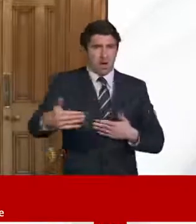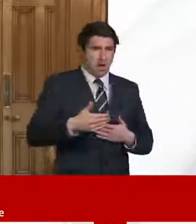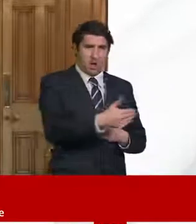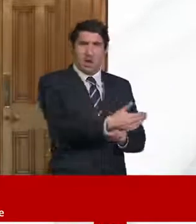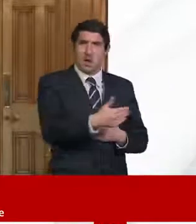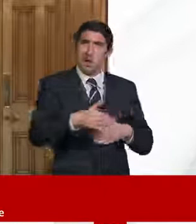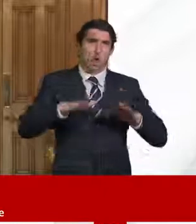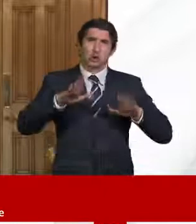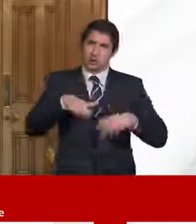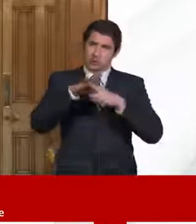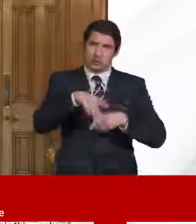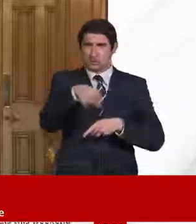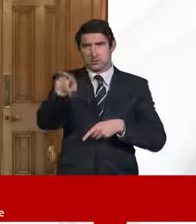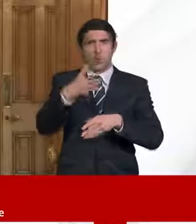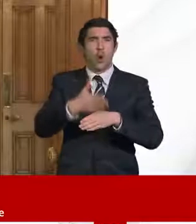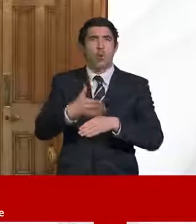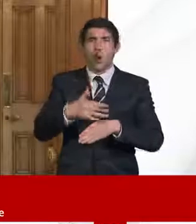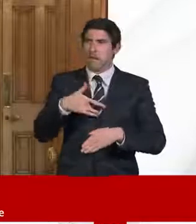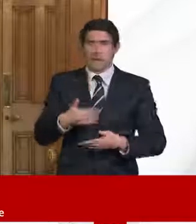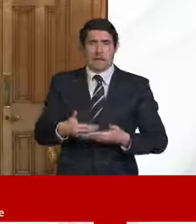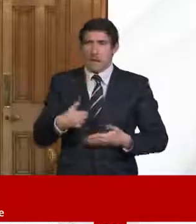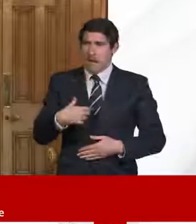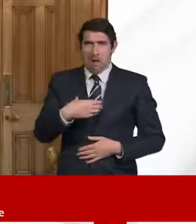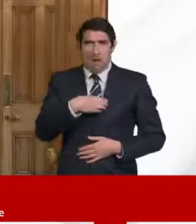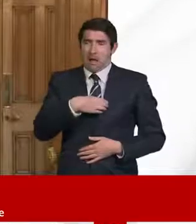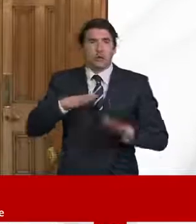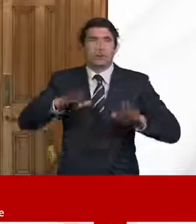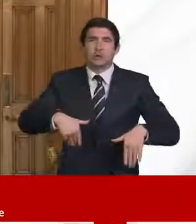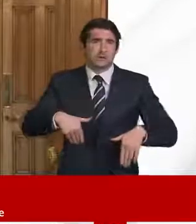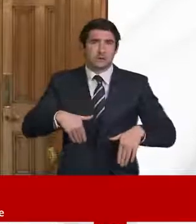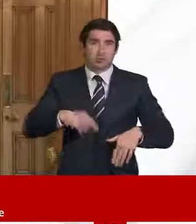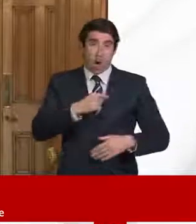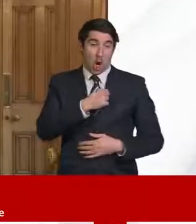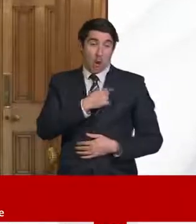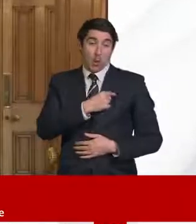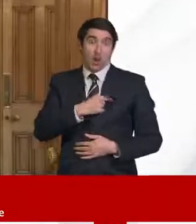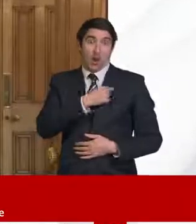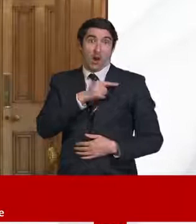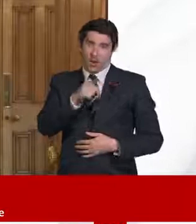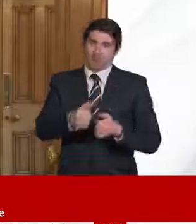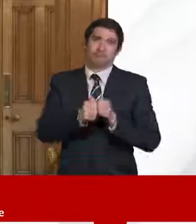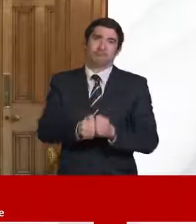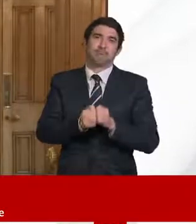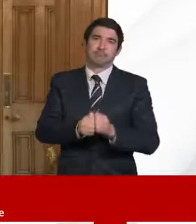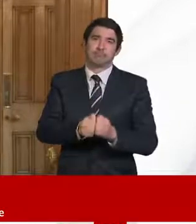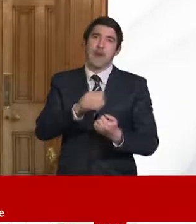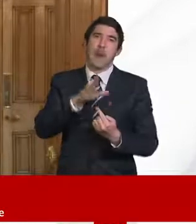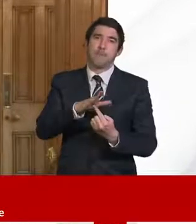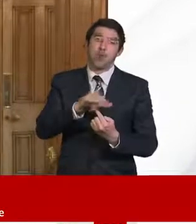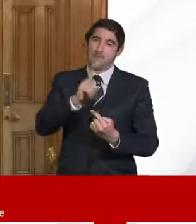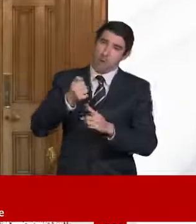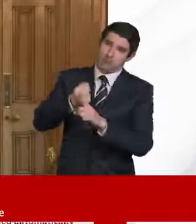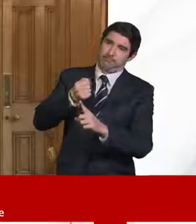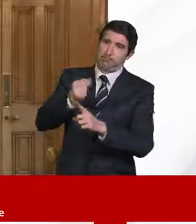also say that trade unions have an important role to play here in making sure that employers are aware of their responsibilities and obligations as